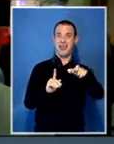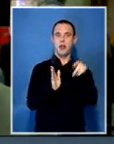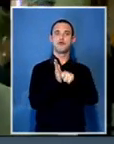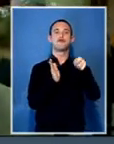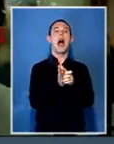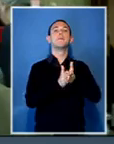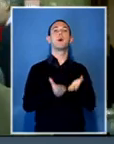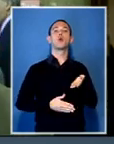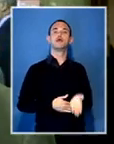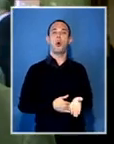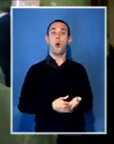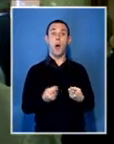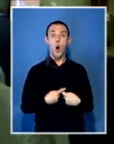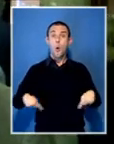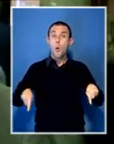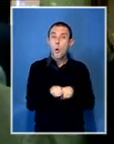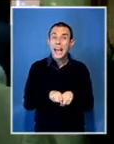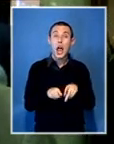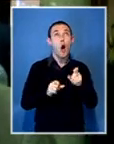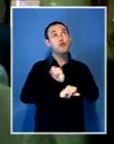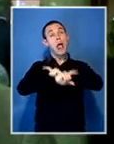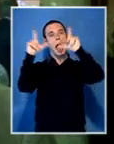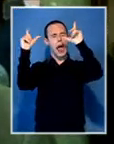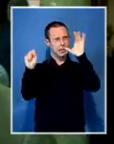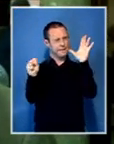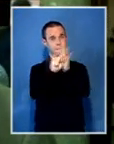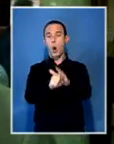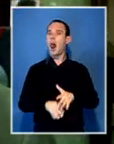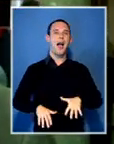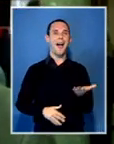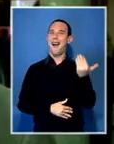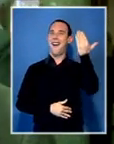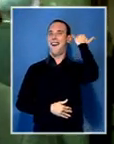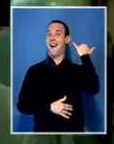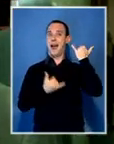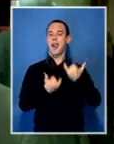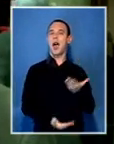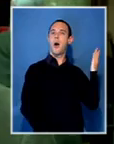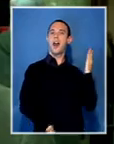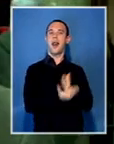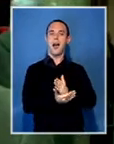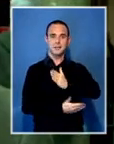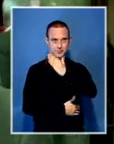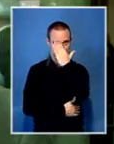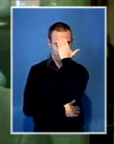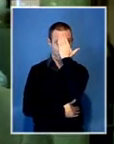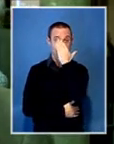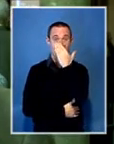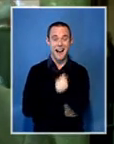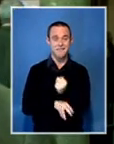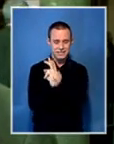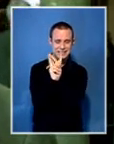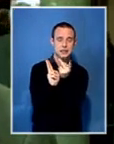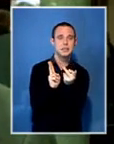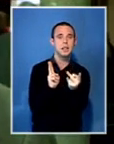know the whole scope of the operation, and that's what we now know, that the London recruits, as they became known, did similar operations inside